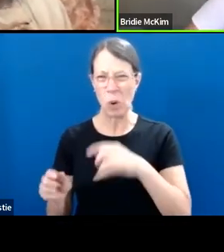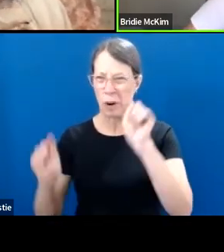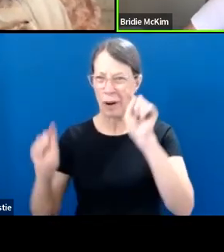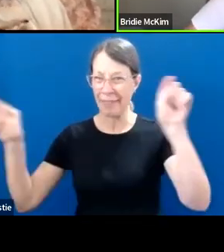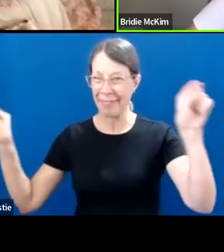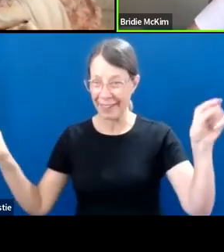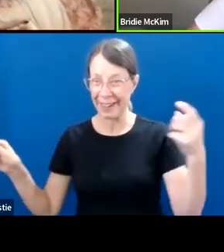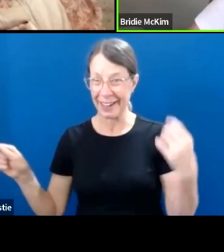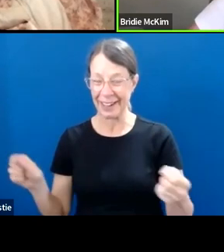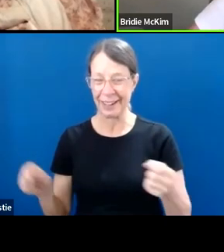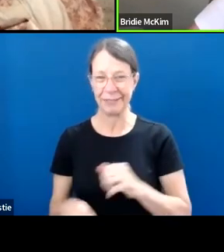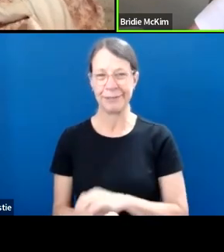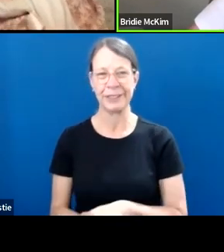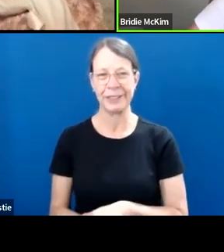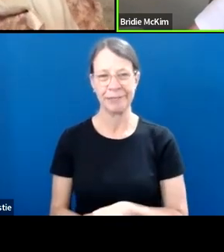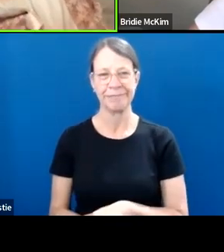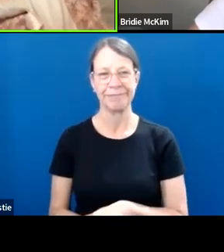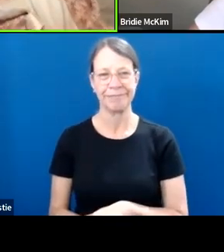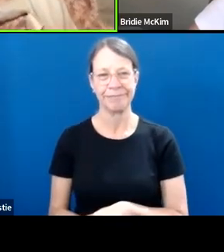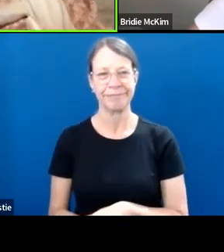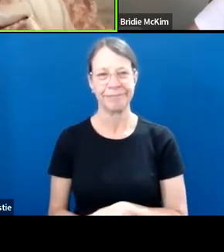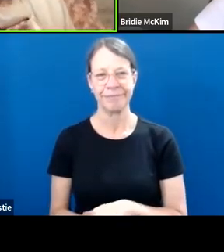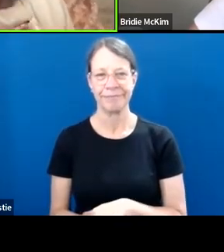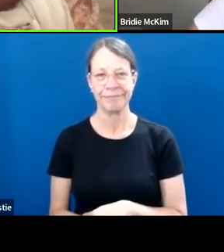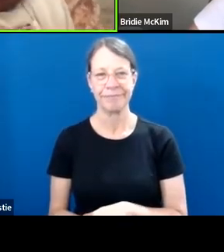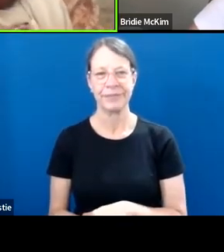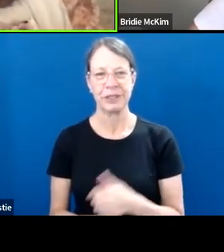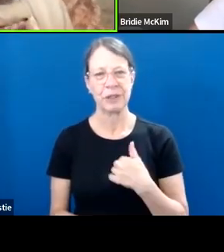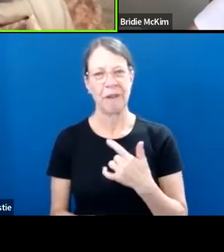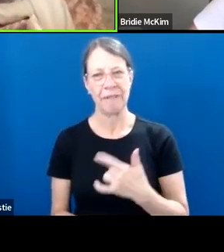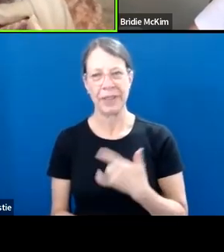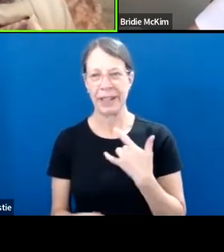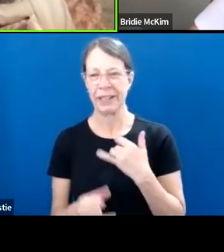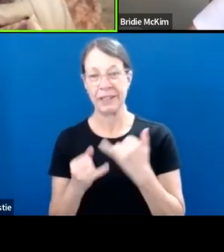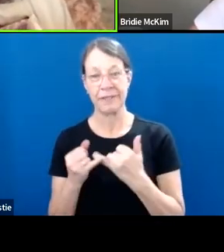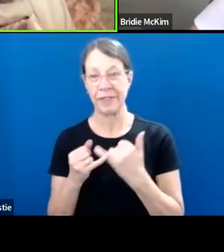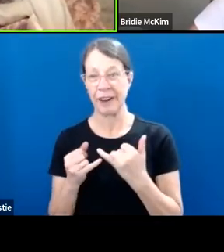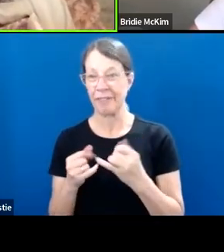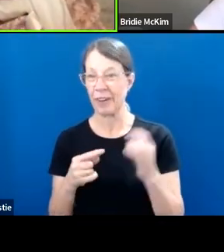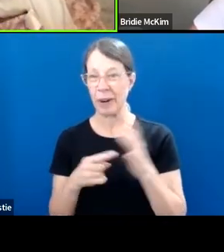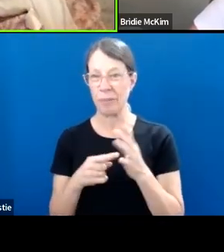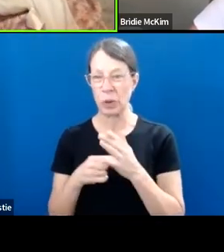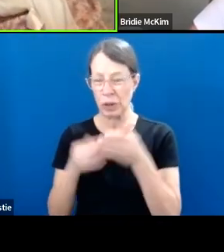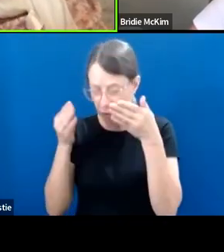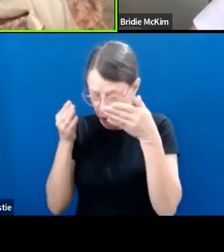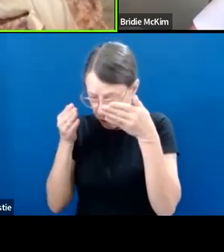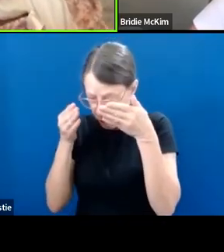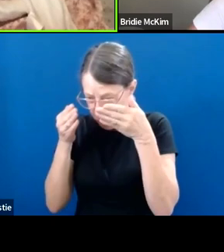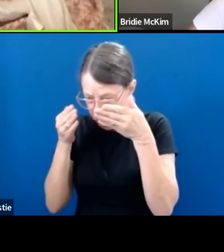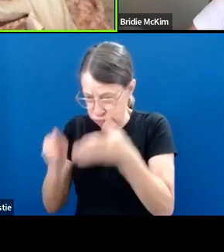think it's important to remember that